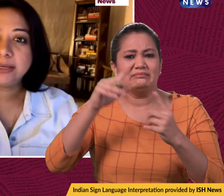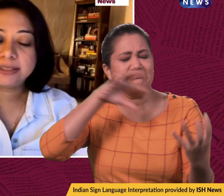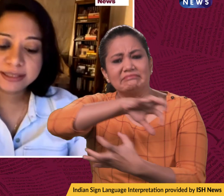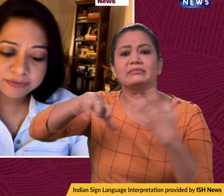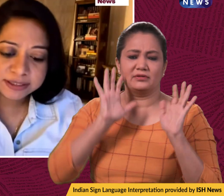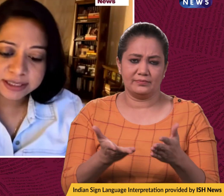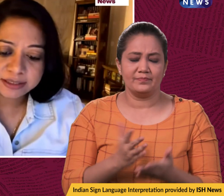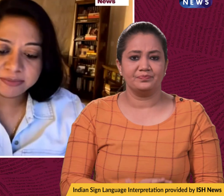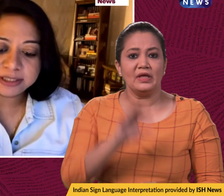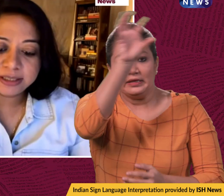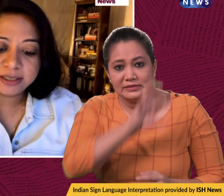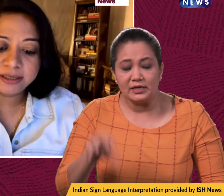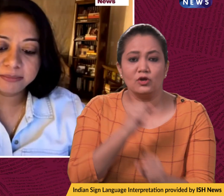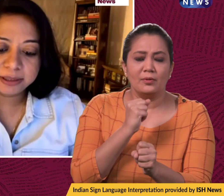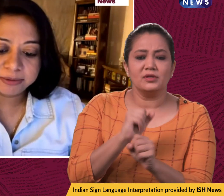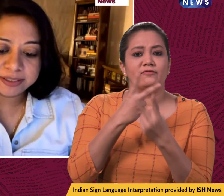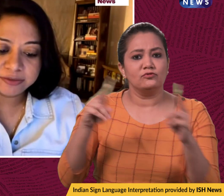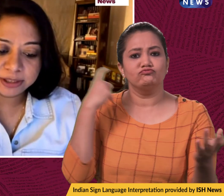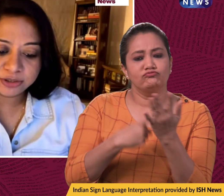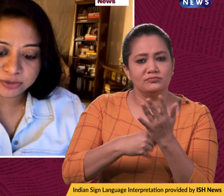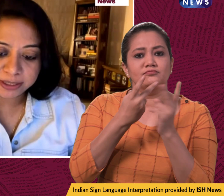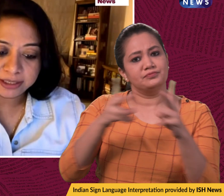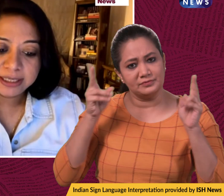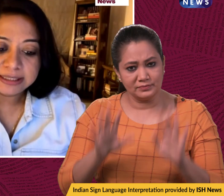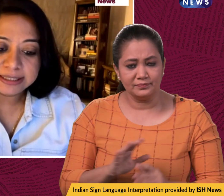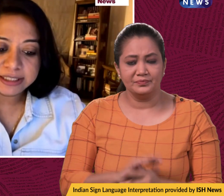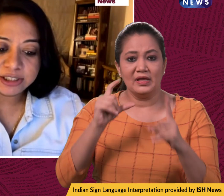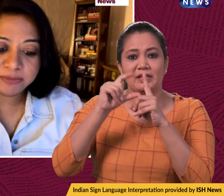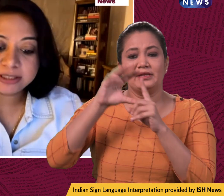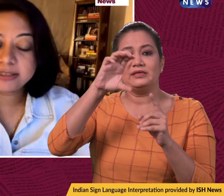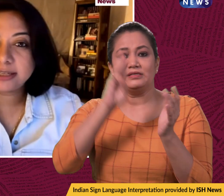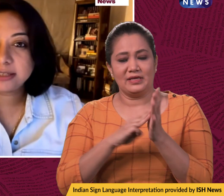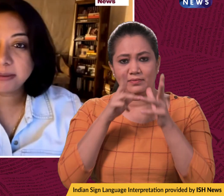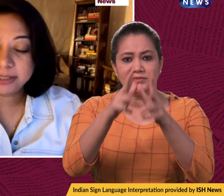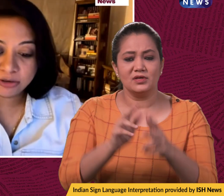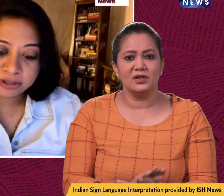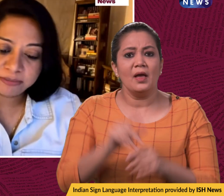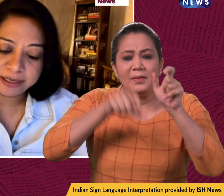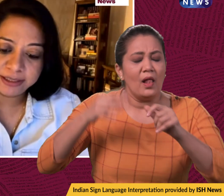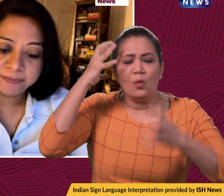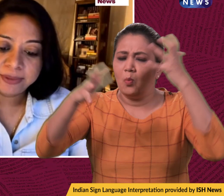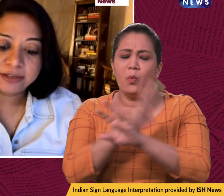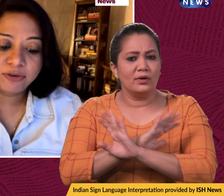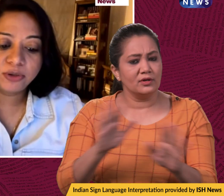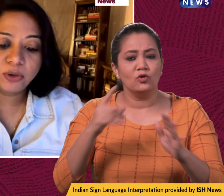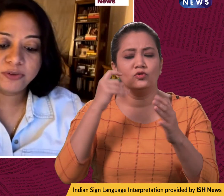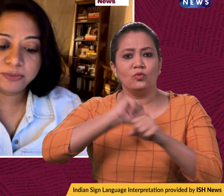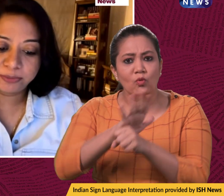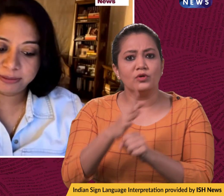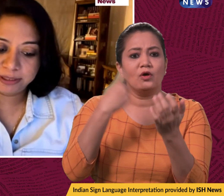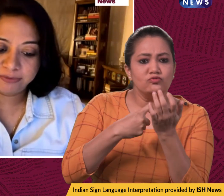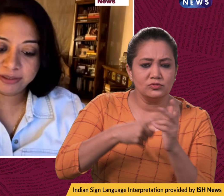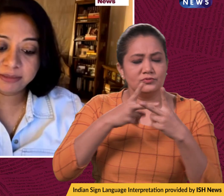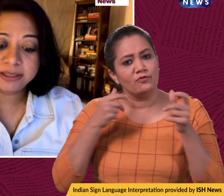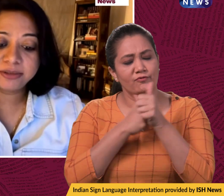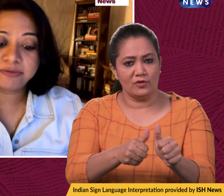Meanwhile, several state governments are taking preventive measures as well. The Delhi Chief Minister has asked the public not to panic and follow COVID